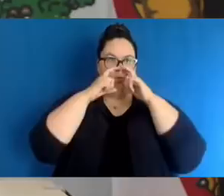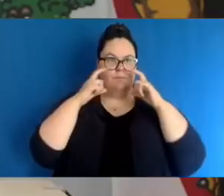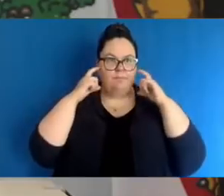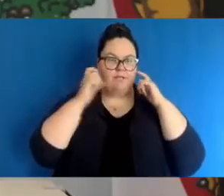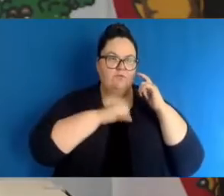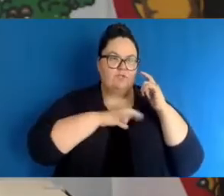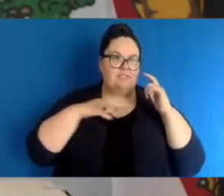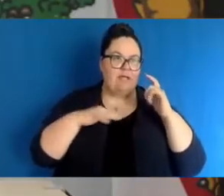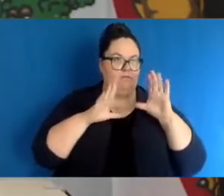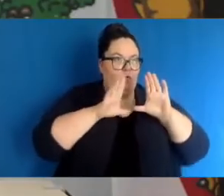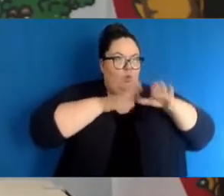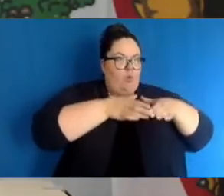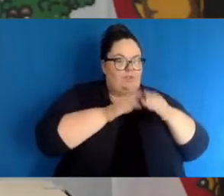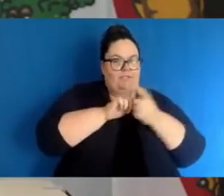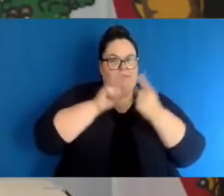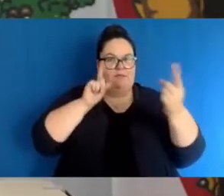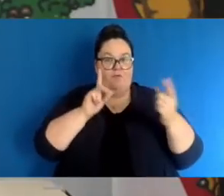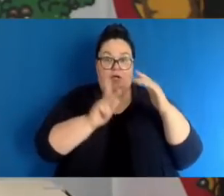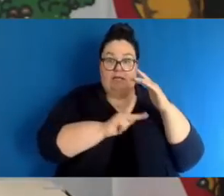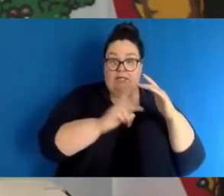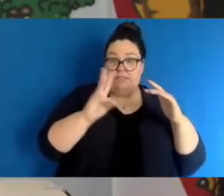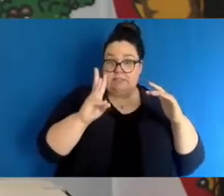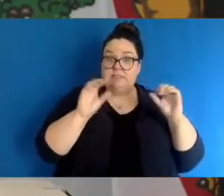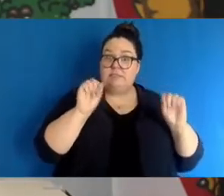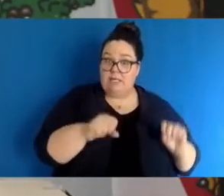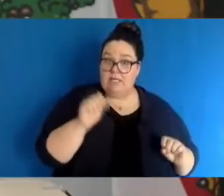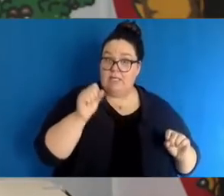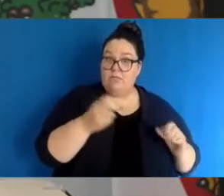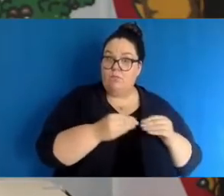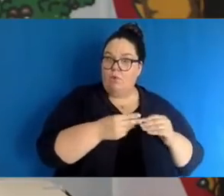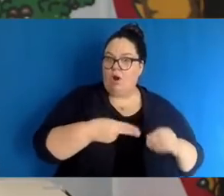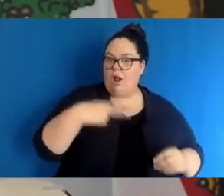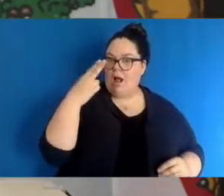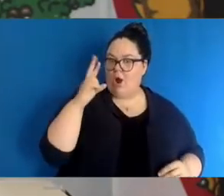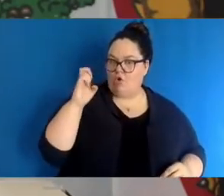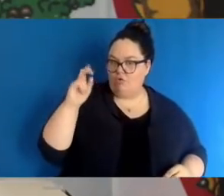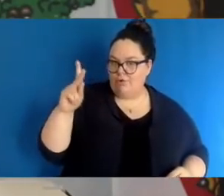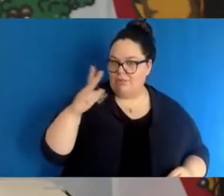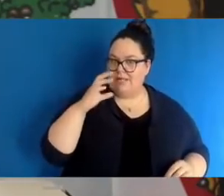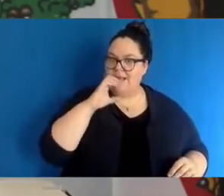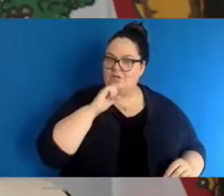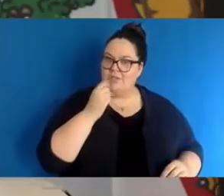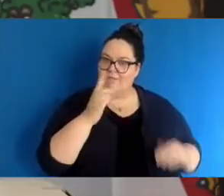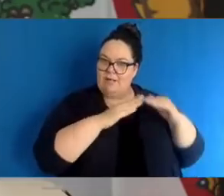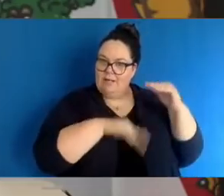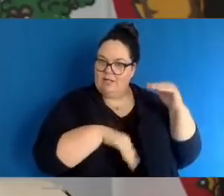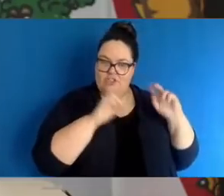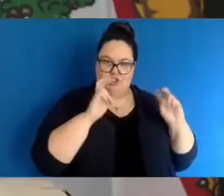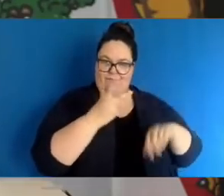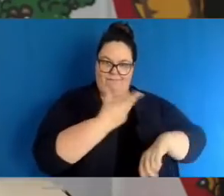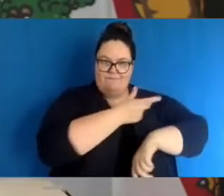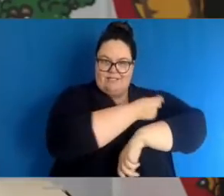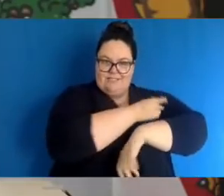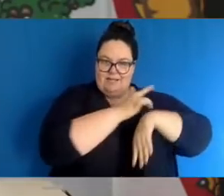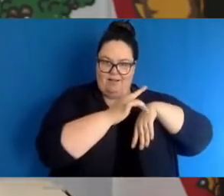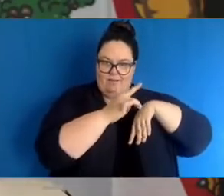cohorts, distancing for K to 6, given the higher risk and the fact that those children cannot yet be vaccinated.